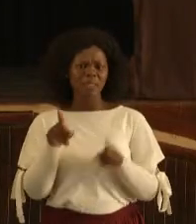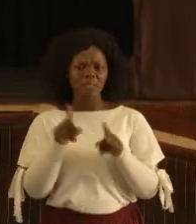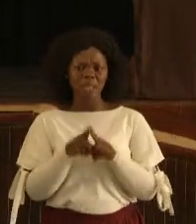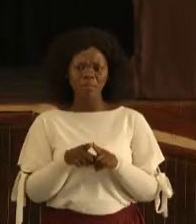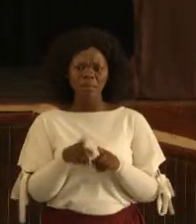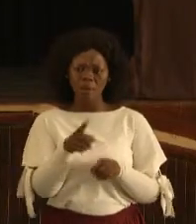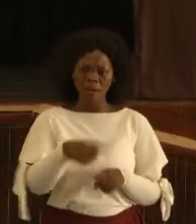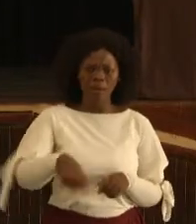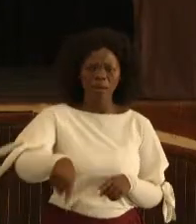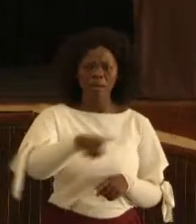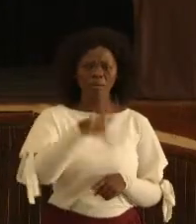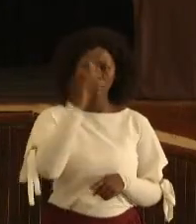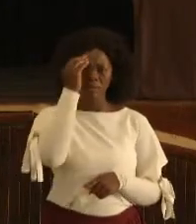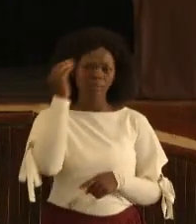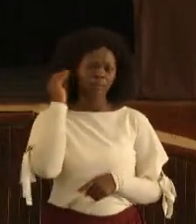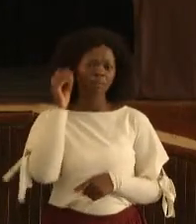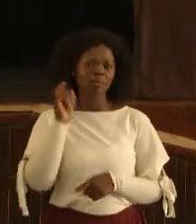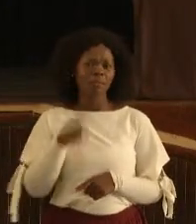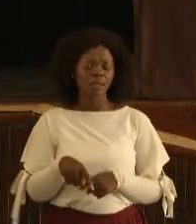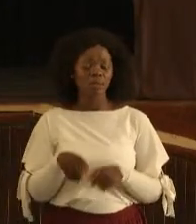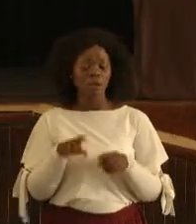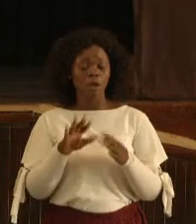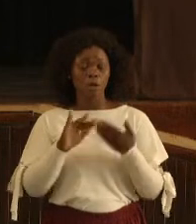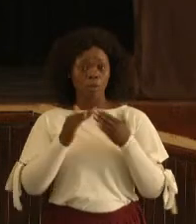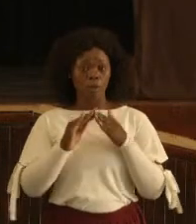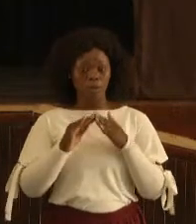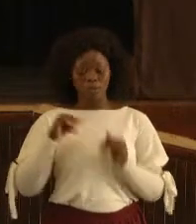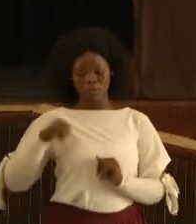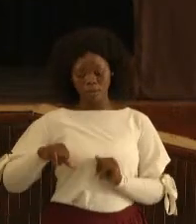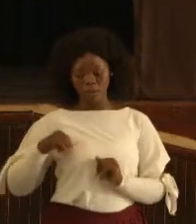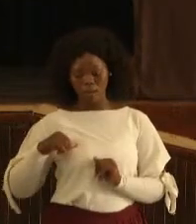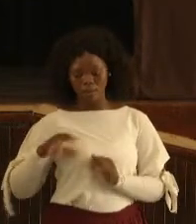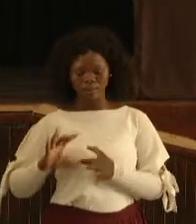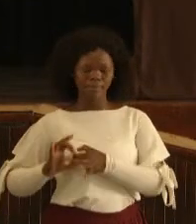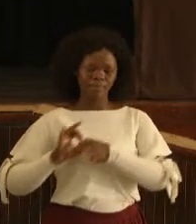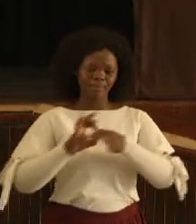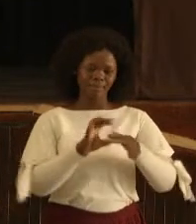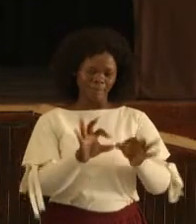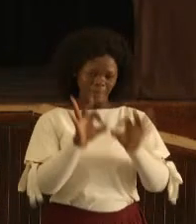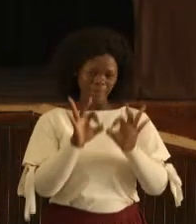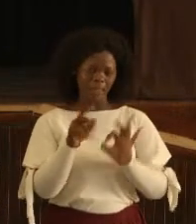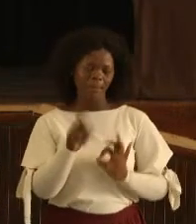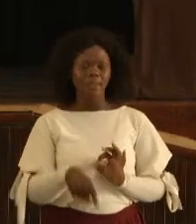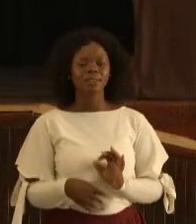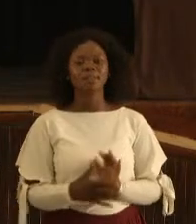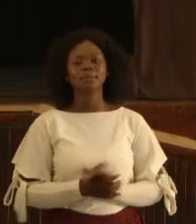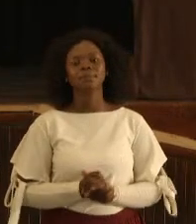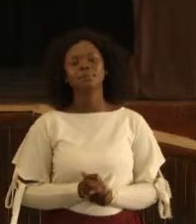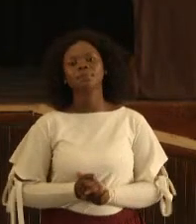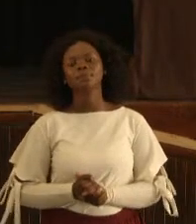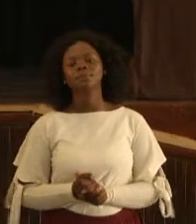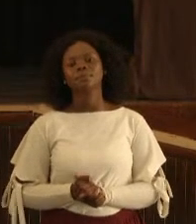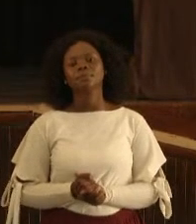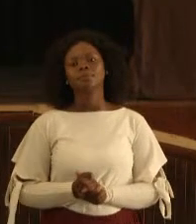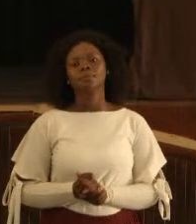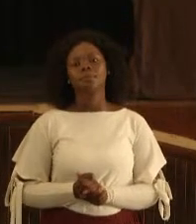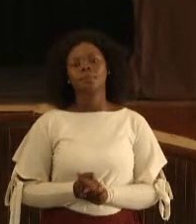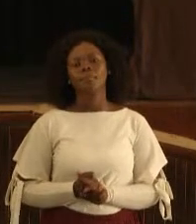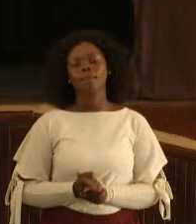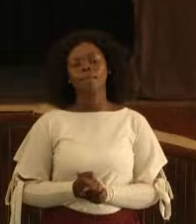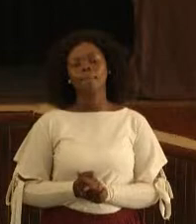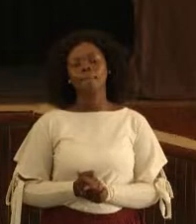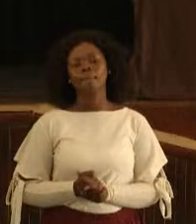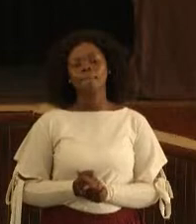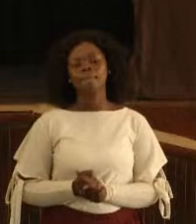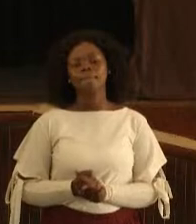i-good relationship between umasipala ne-community. and also the municipality should know its roles,